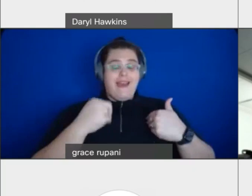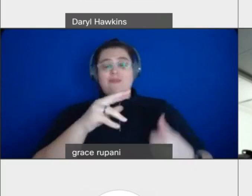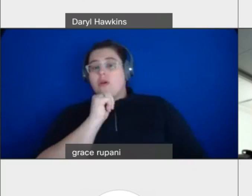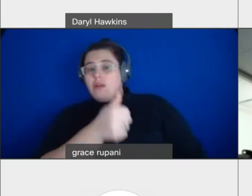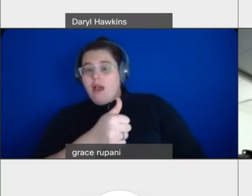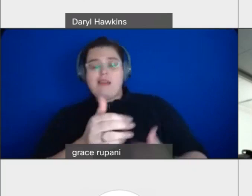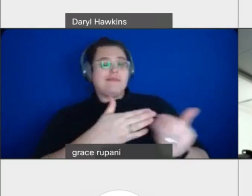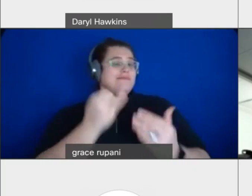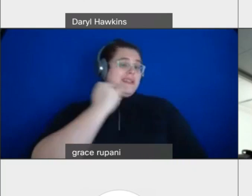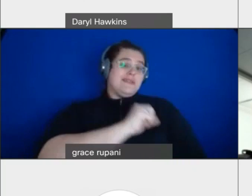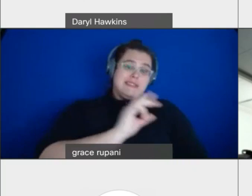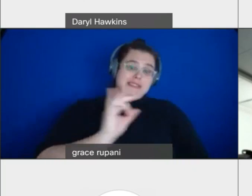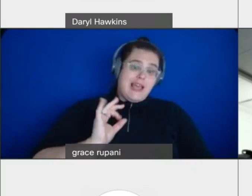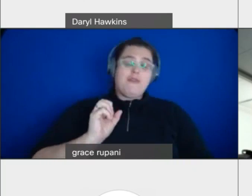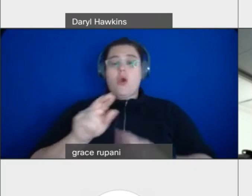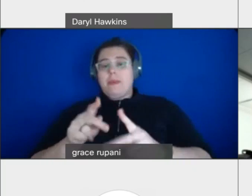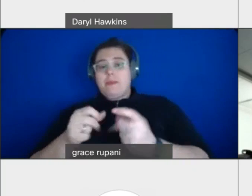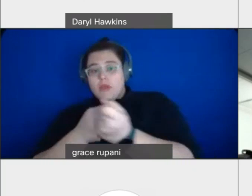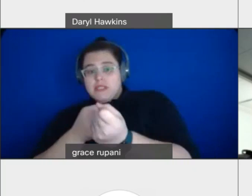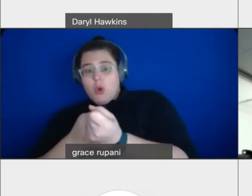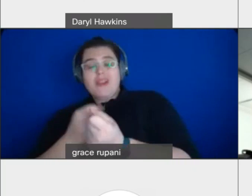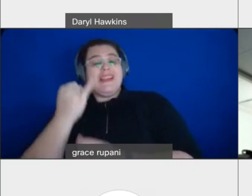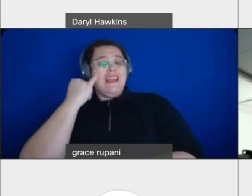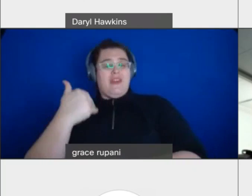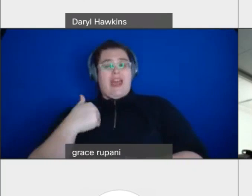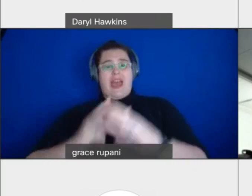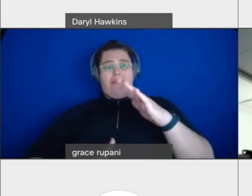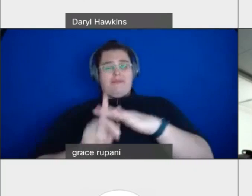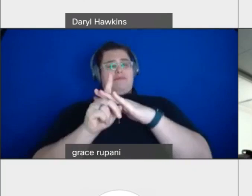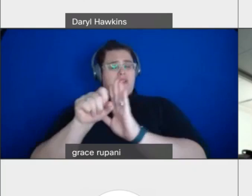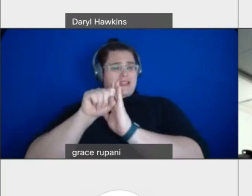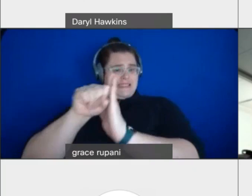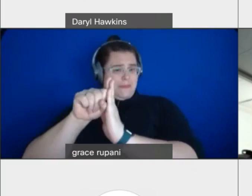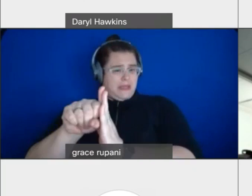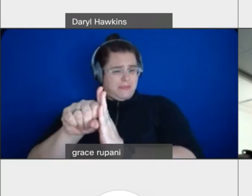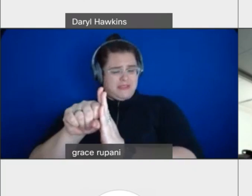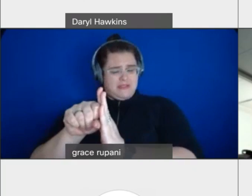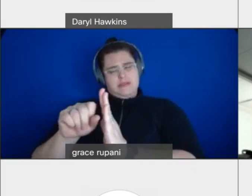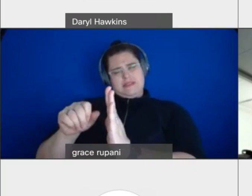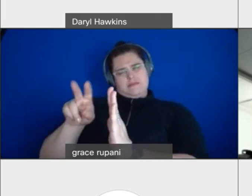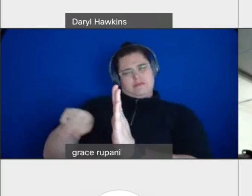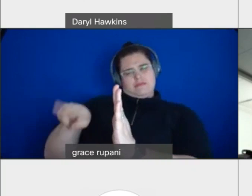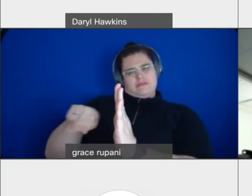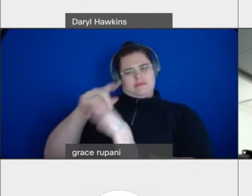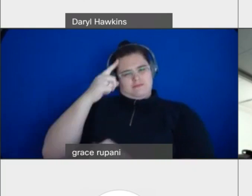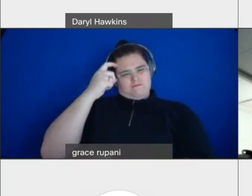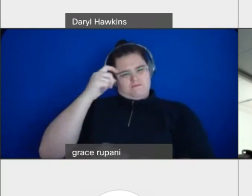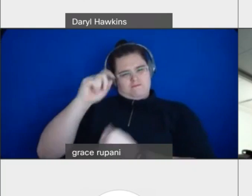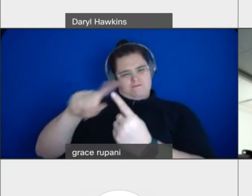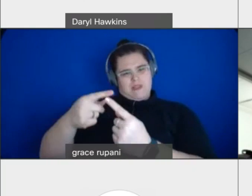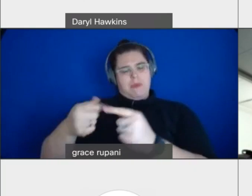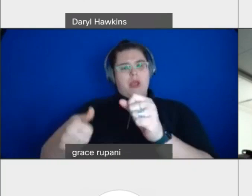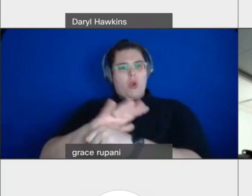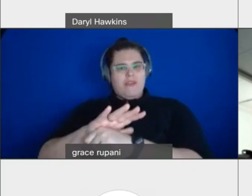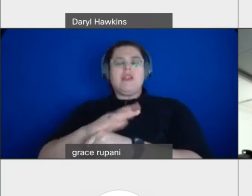supported, has symptoms indicative of COVID-19, we would suggest tests or any other